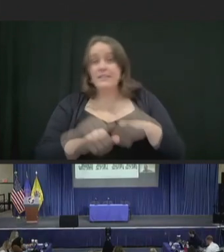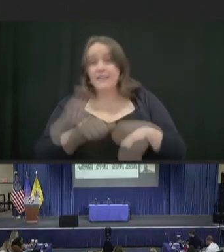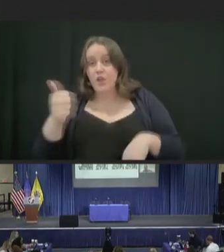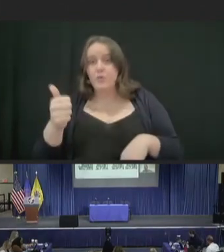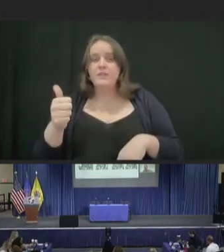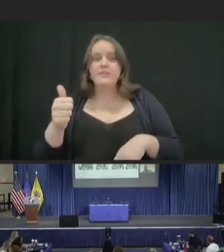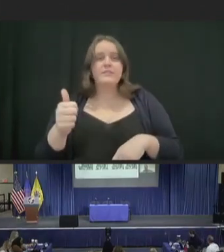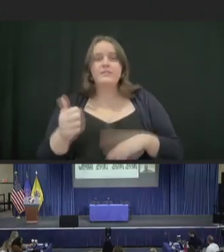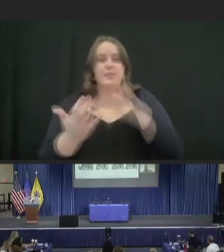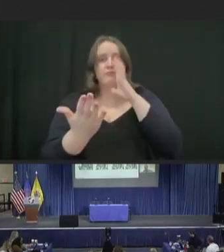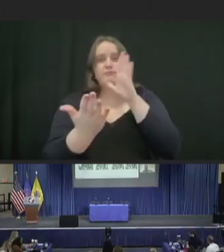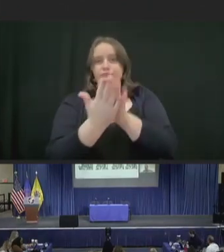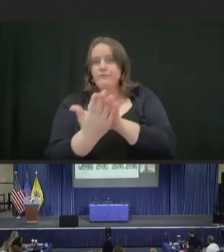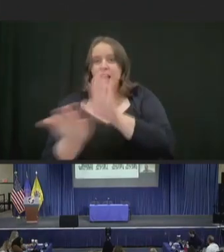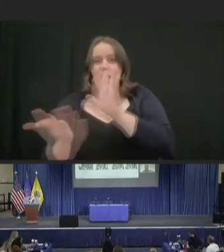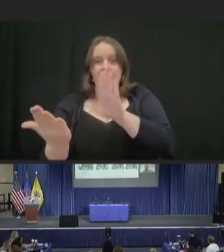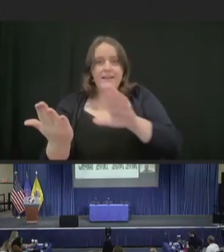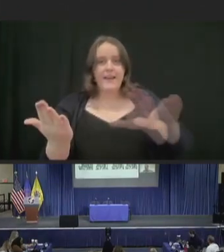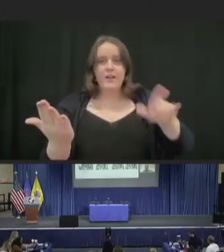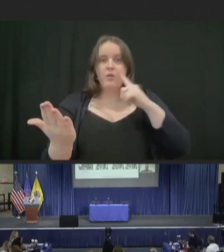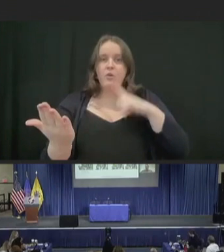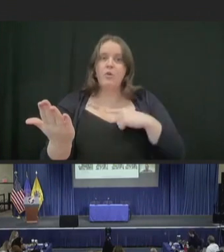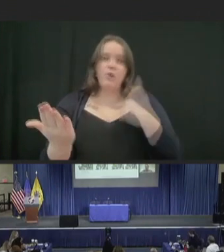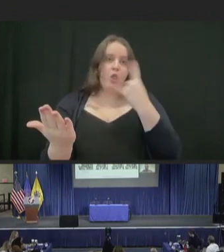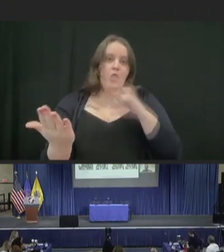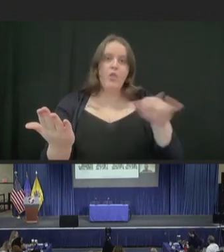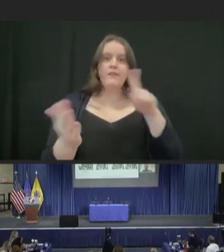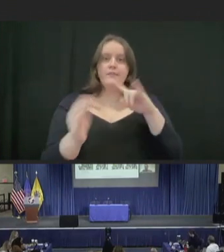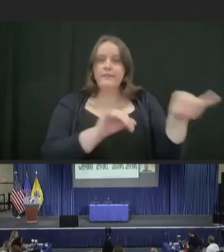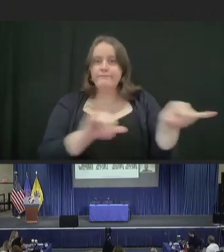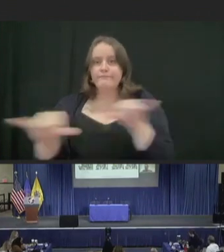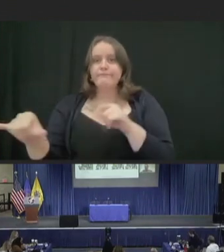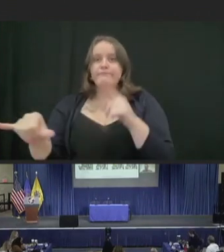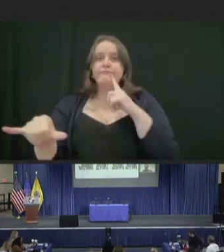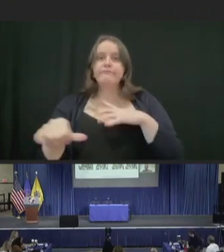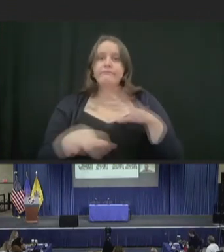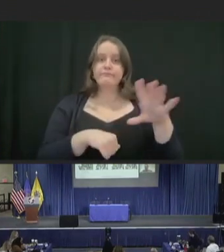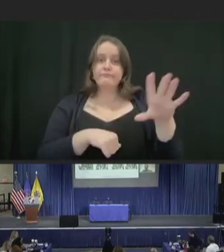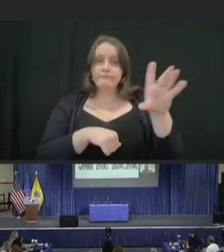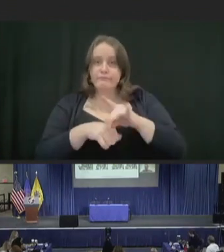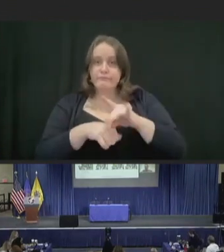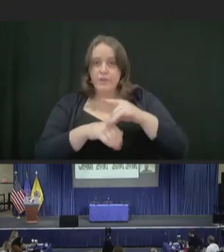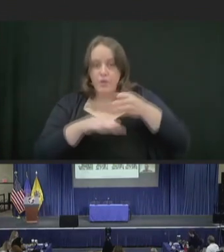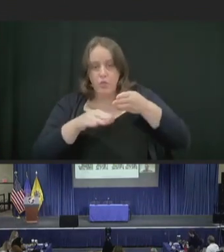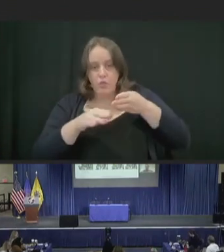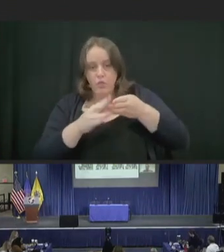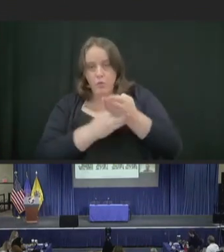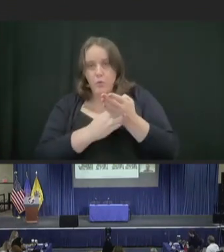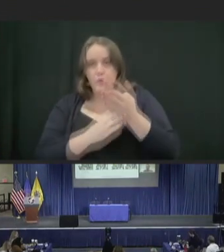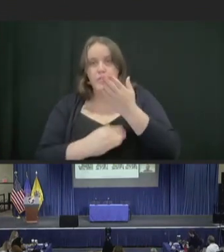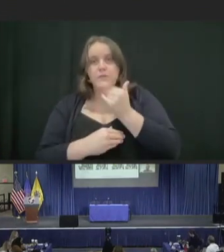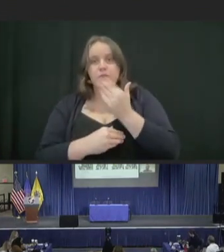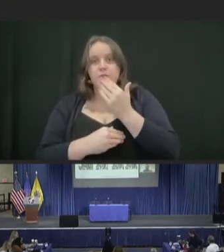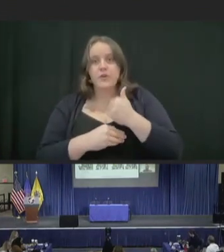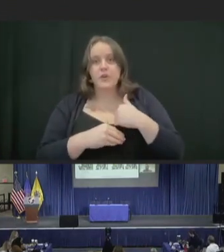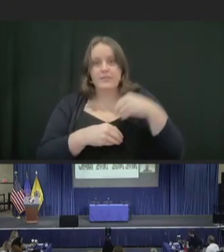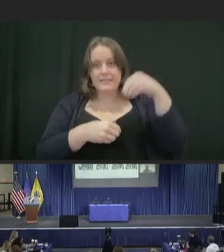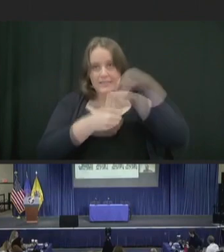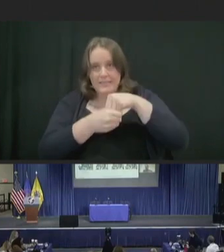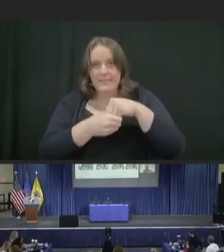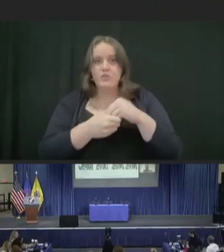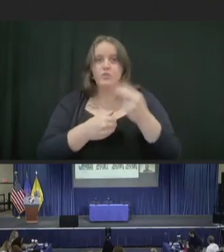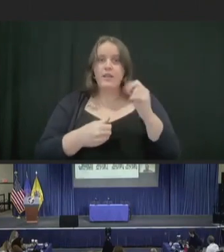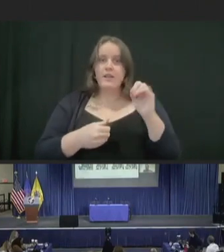HCDR3 loops are doing exactly the same thing, reaching past the sugars and contacting the surface in the same way. So we were confident that when we call it